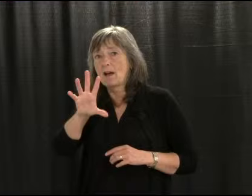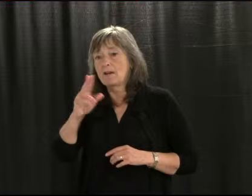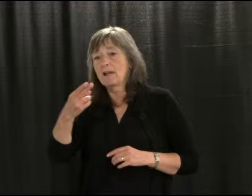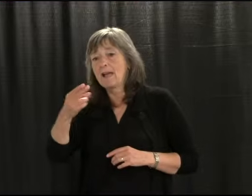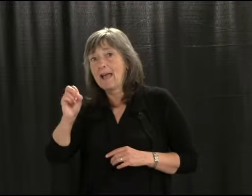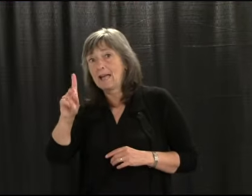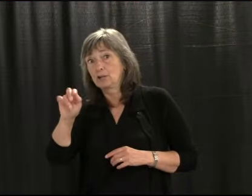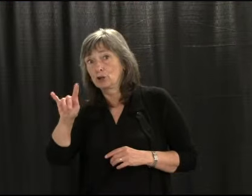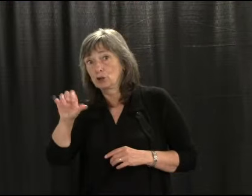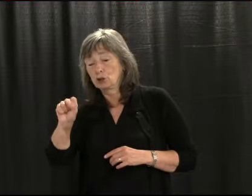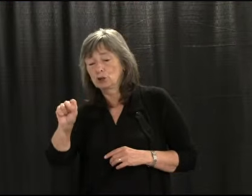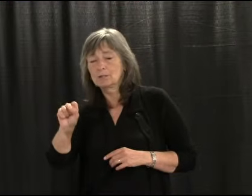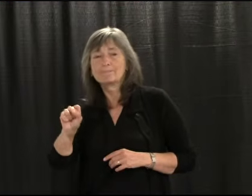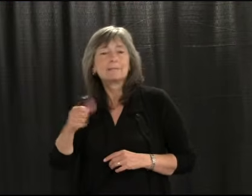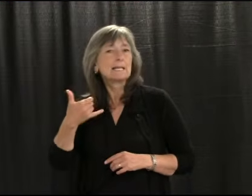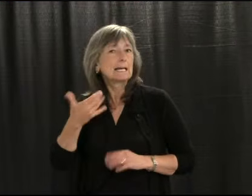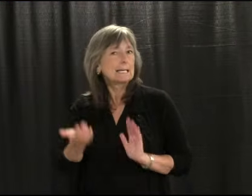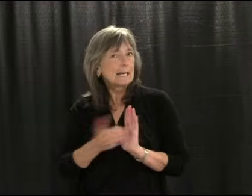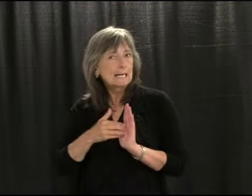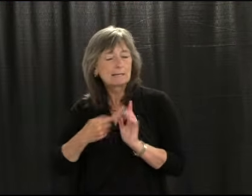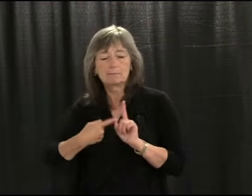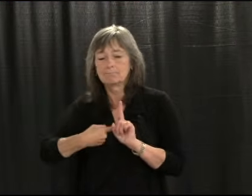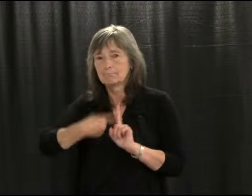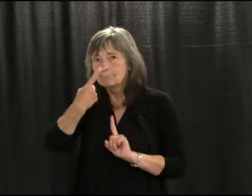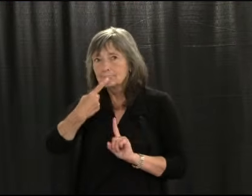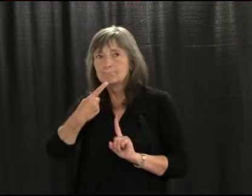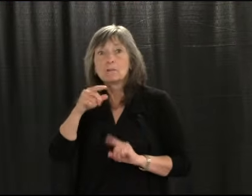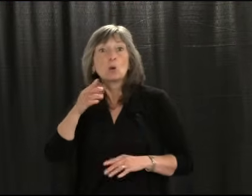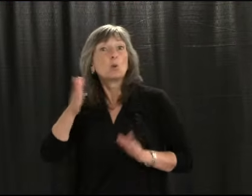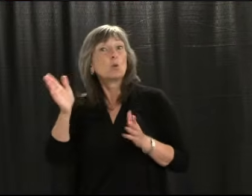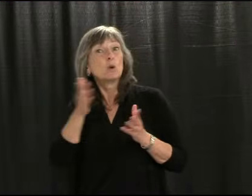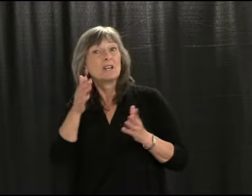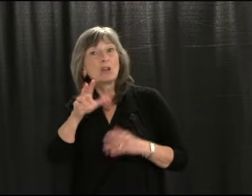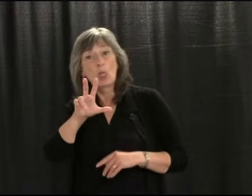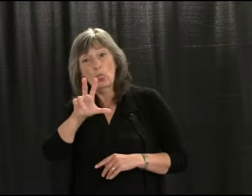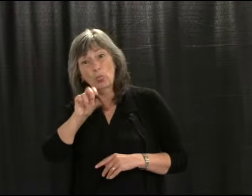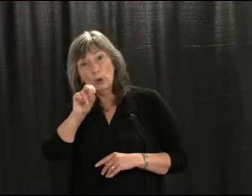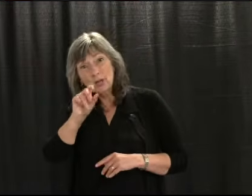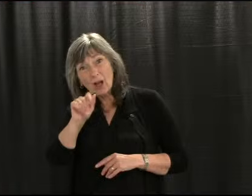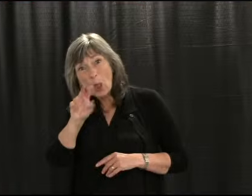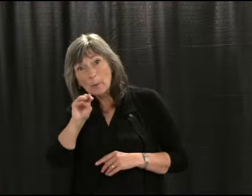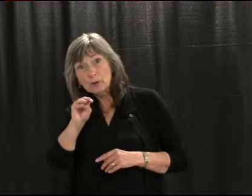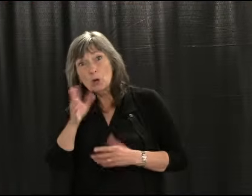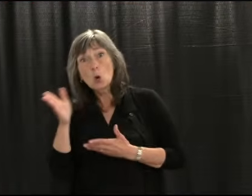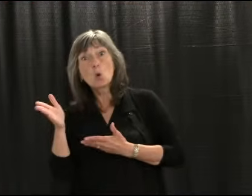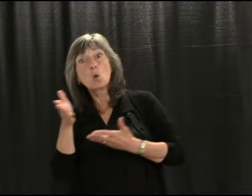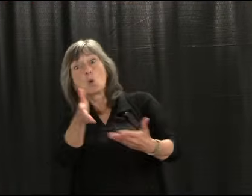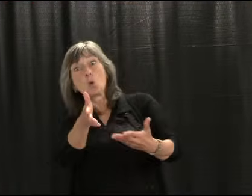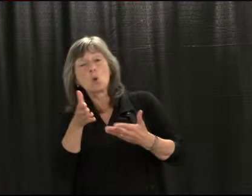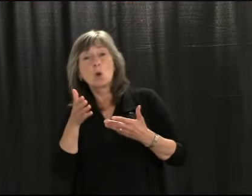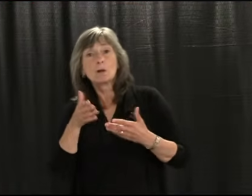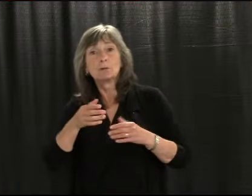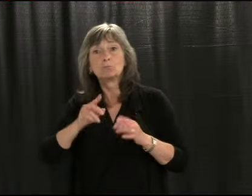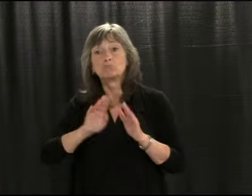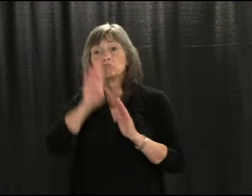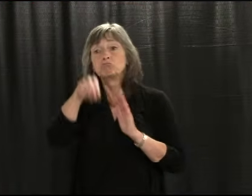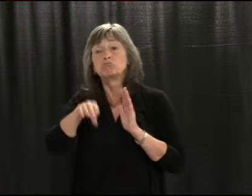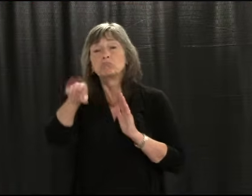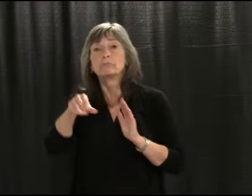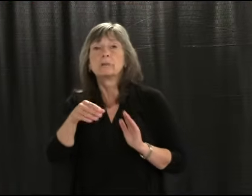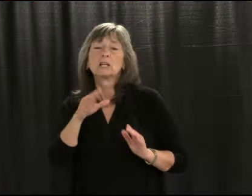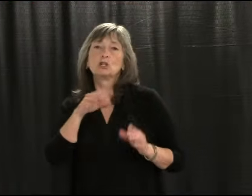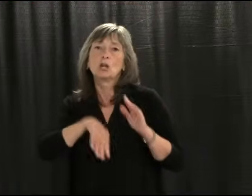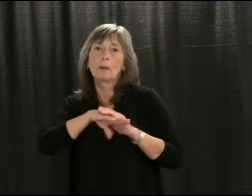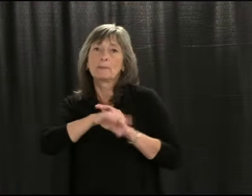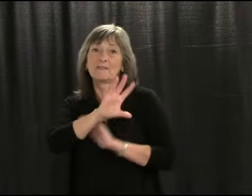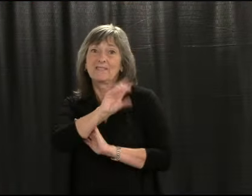having a challenging day with high temperatures and winds at 30 kilometers an hour, gusts up to 50 kilometers an hour. With that fire,